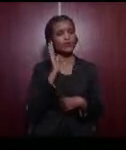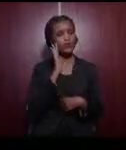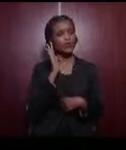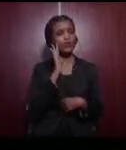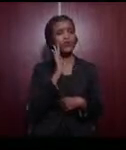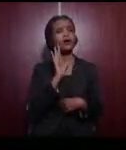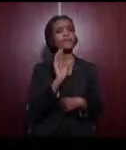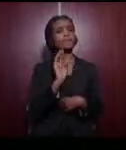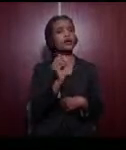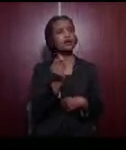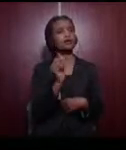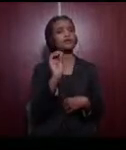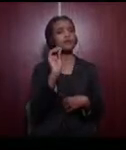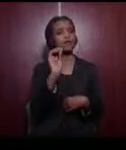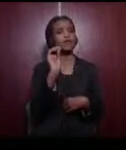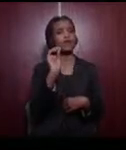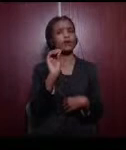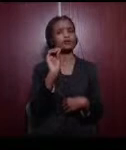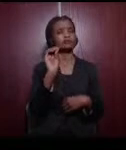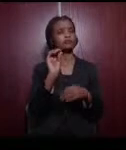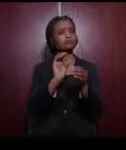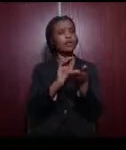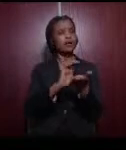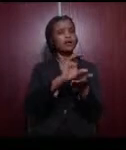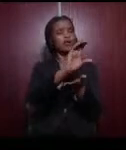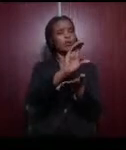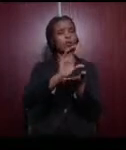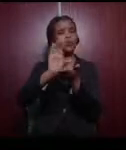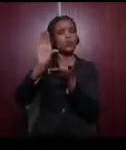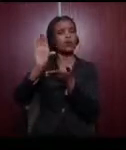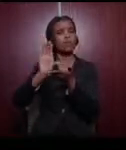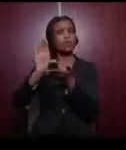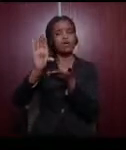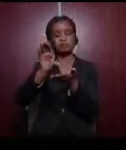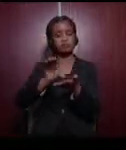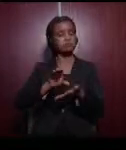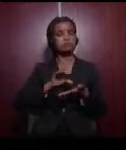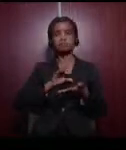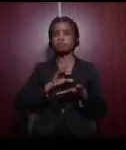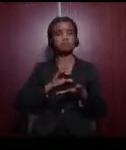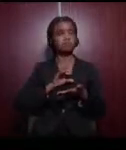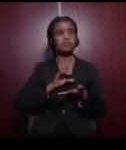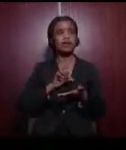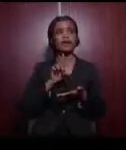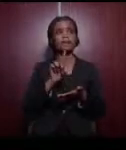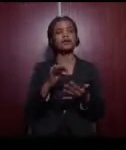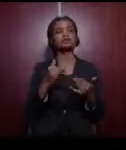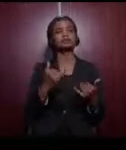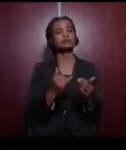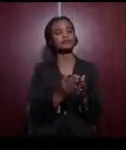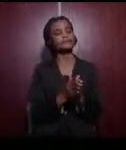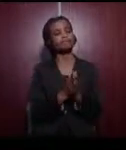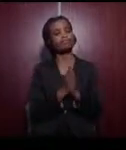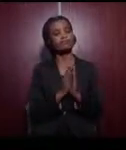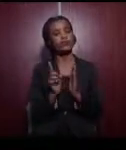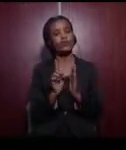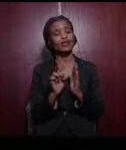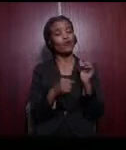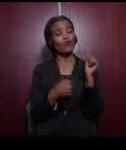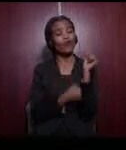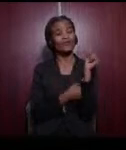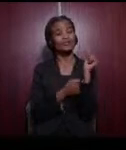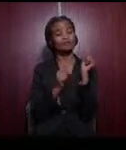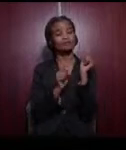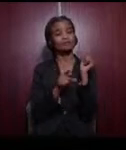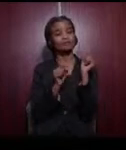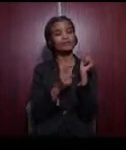allocatiwe kodwa ezingafiki kithi. Isicelo sami ukuthi kena this office must come nearer to the people. Now we